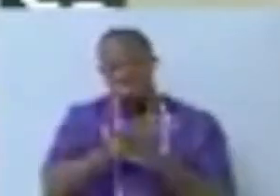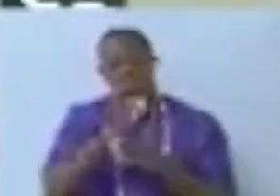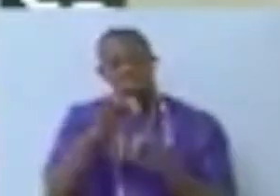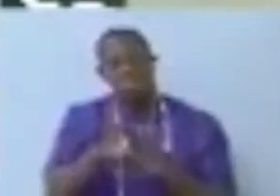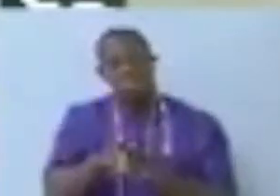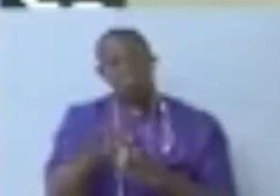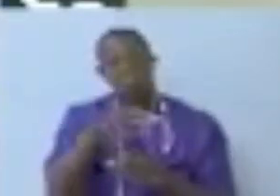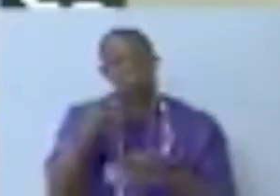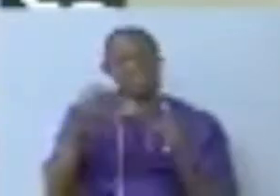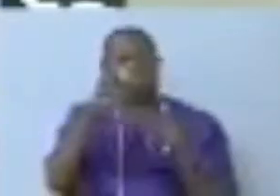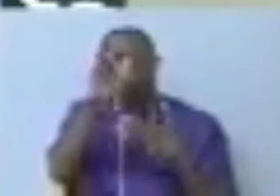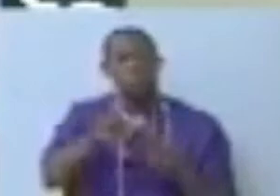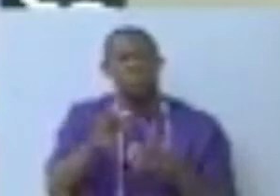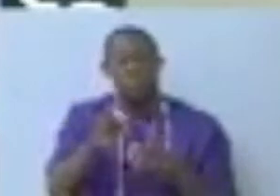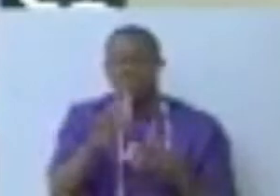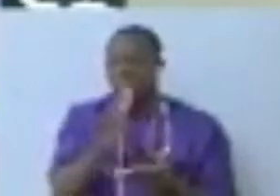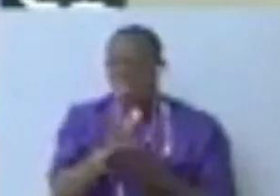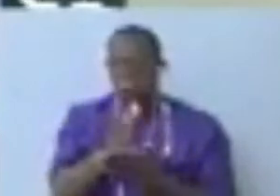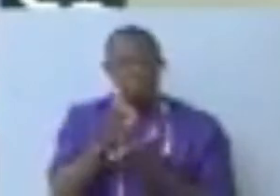is inhumane.